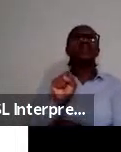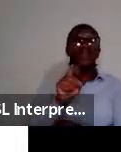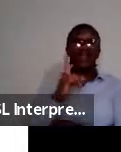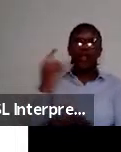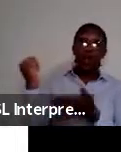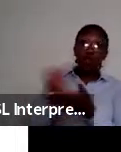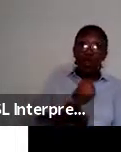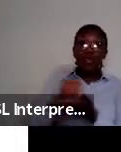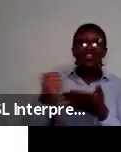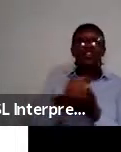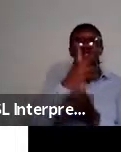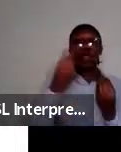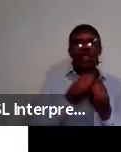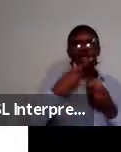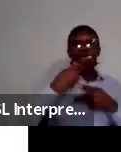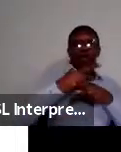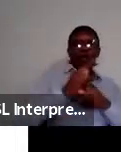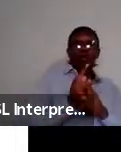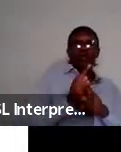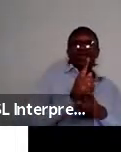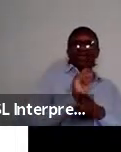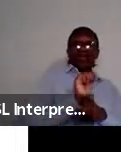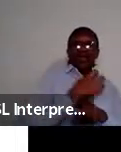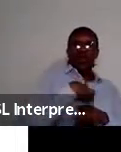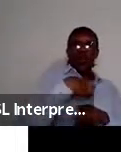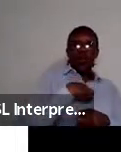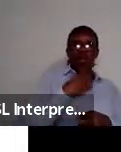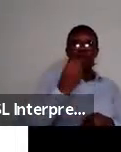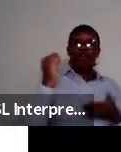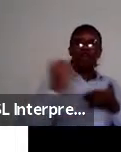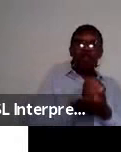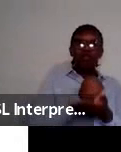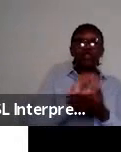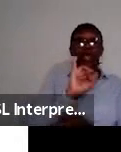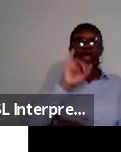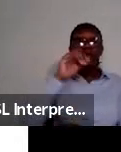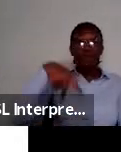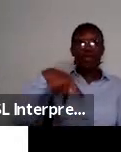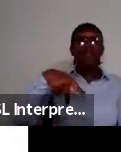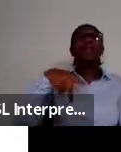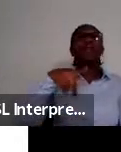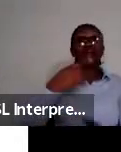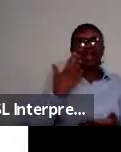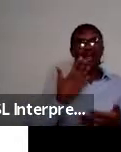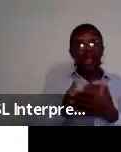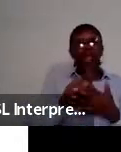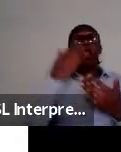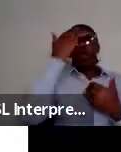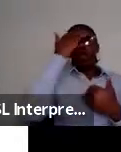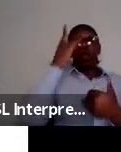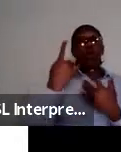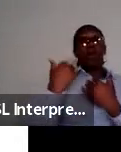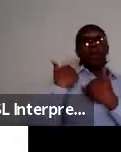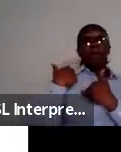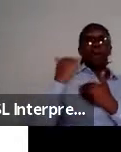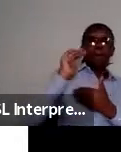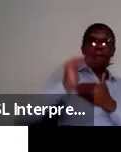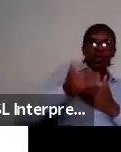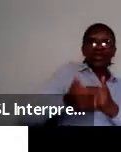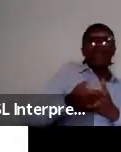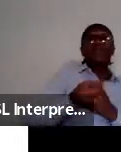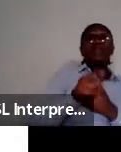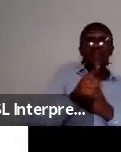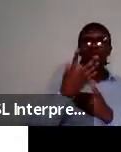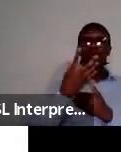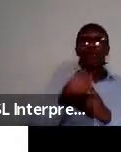such items in the register of the IP so that they can be protected. There are procedures that you can go